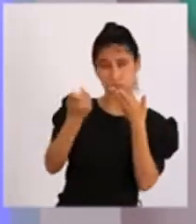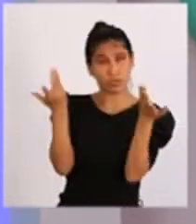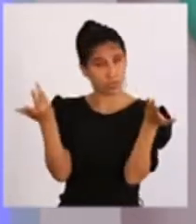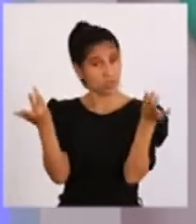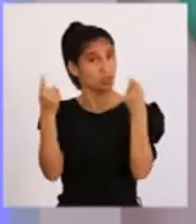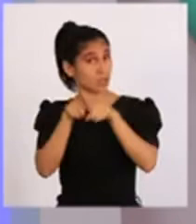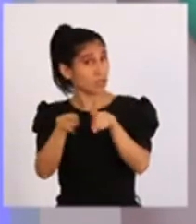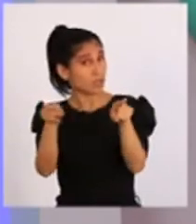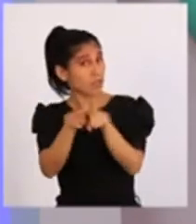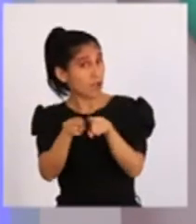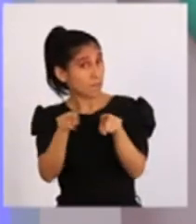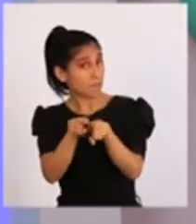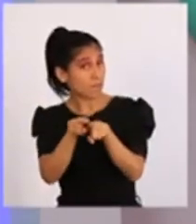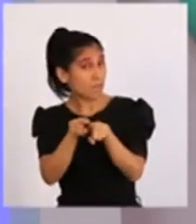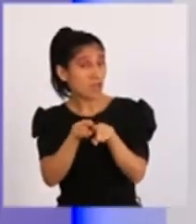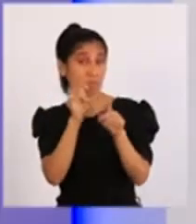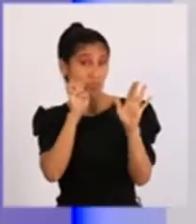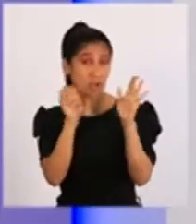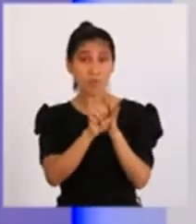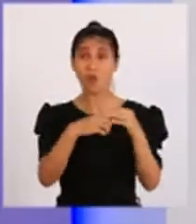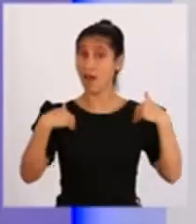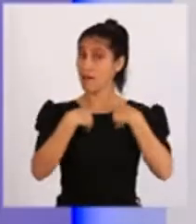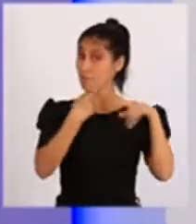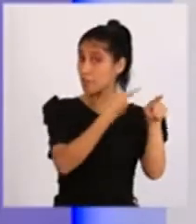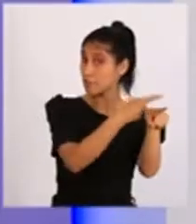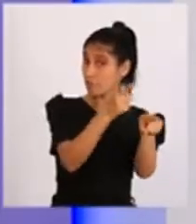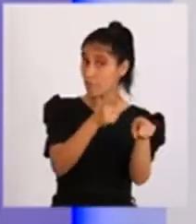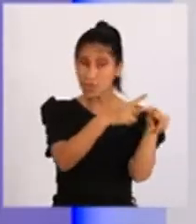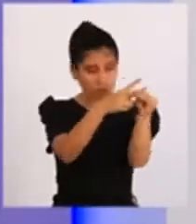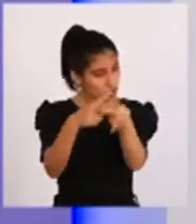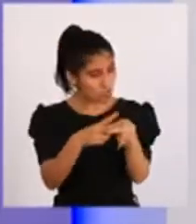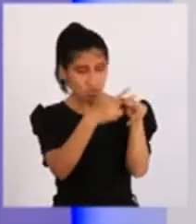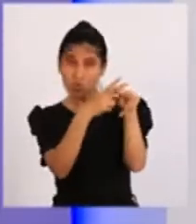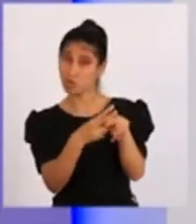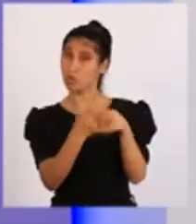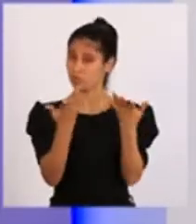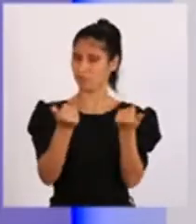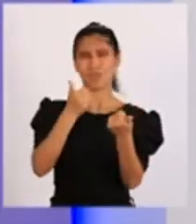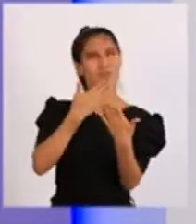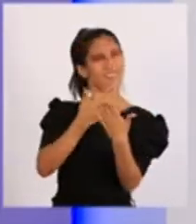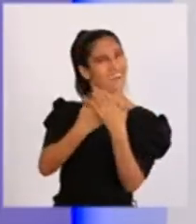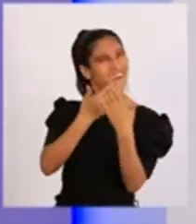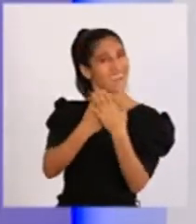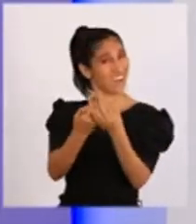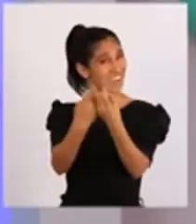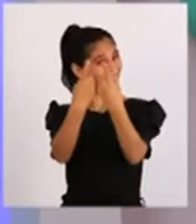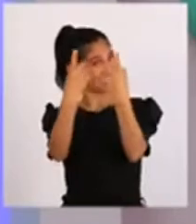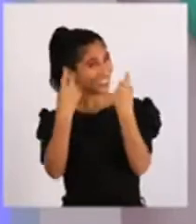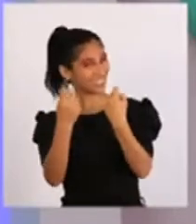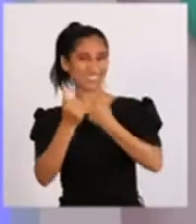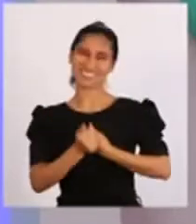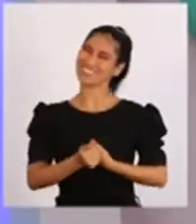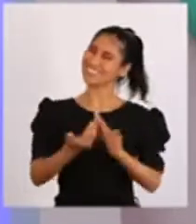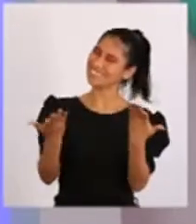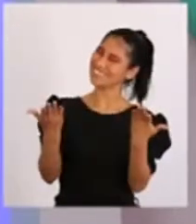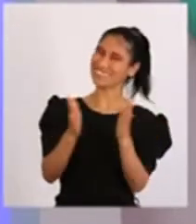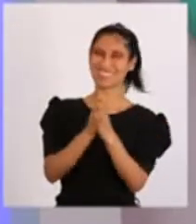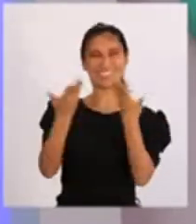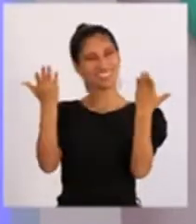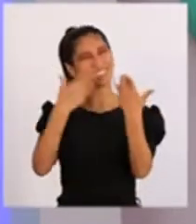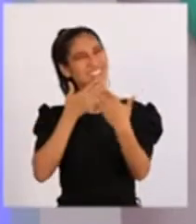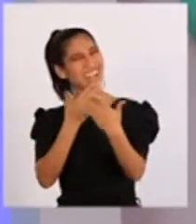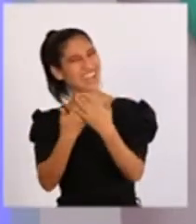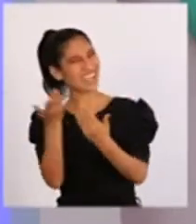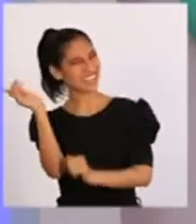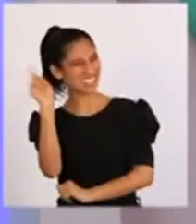it's home for many animals too. Marino, thank you for the interview. Oh,